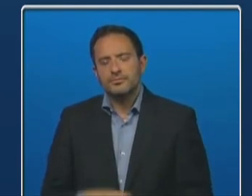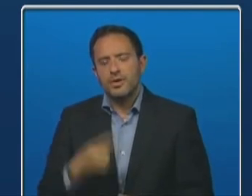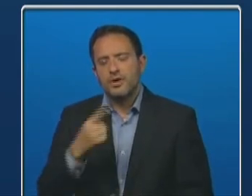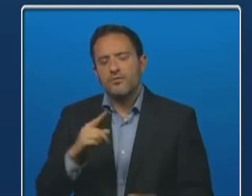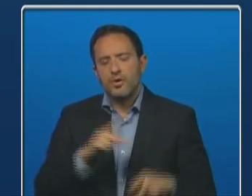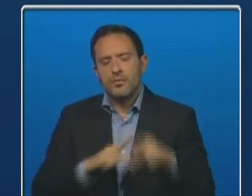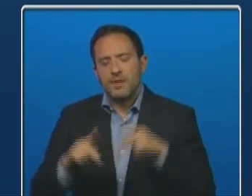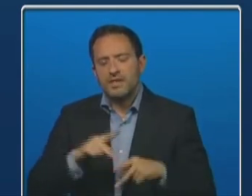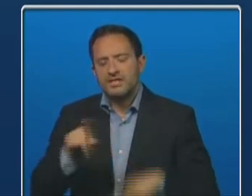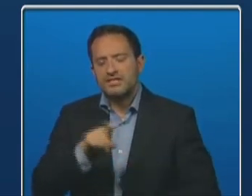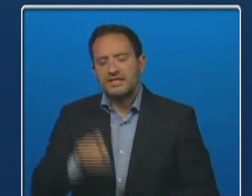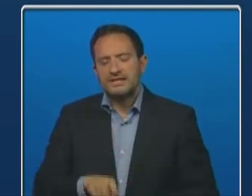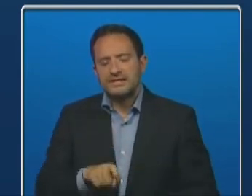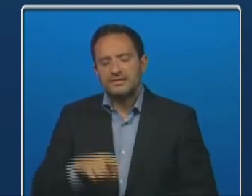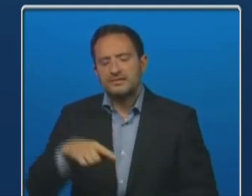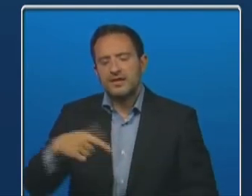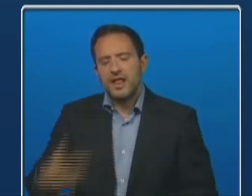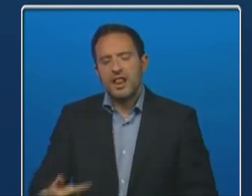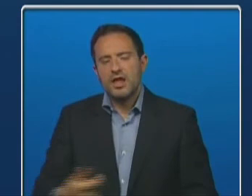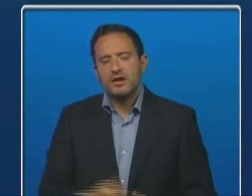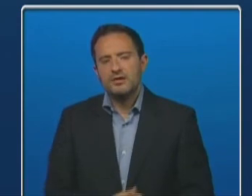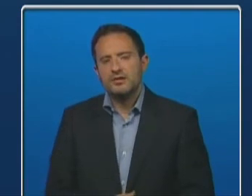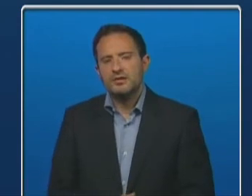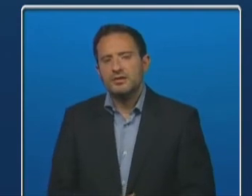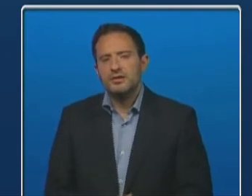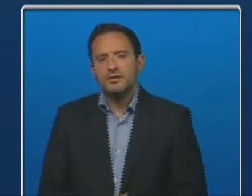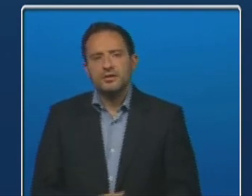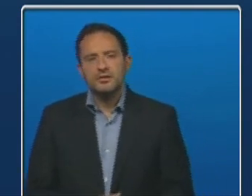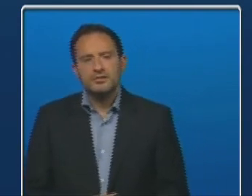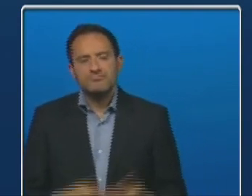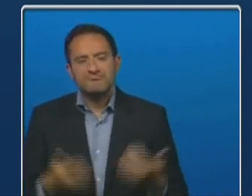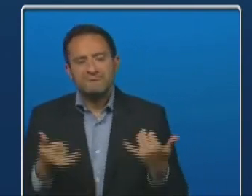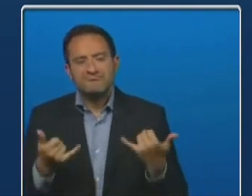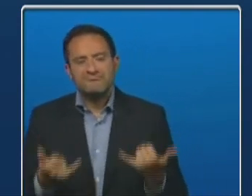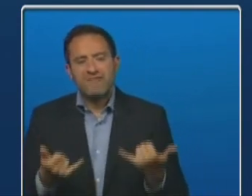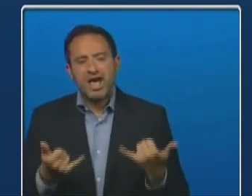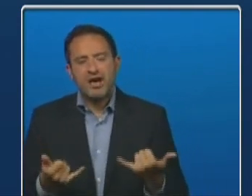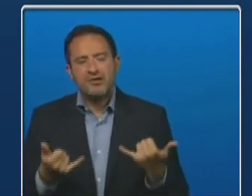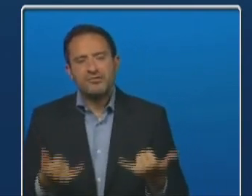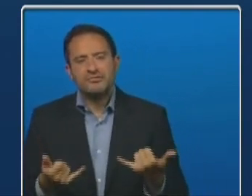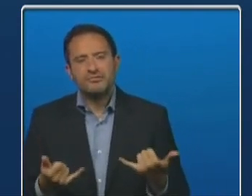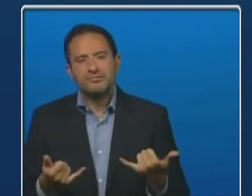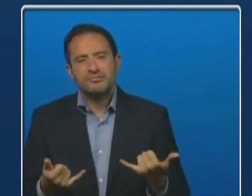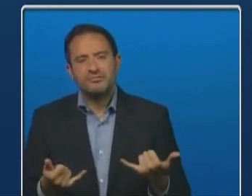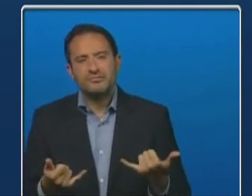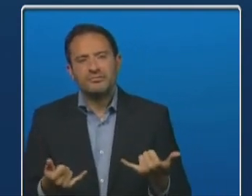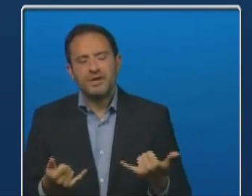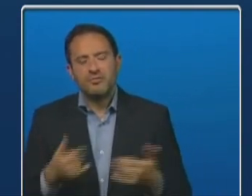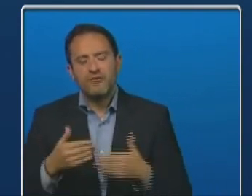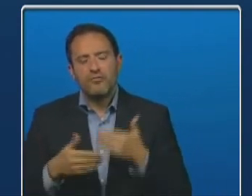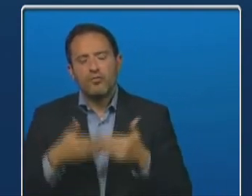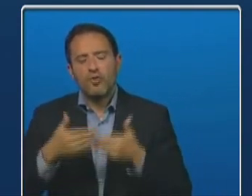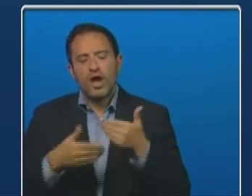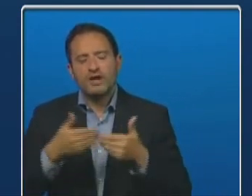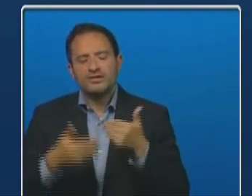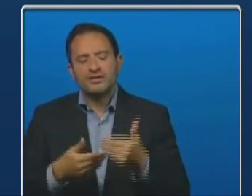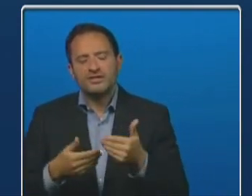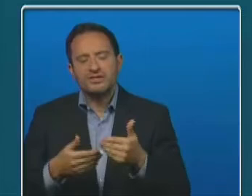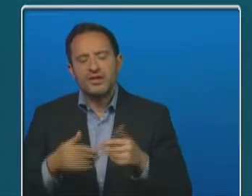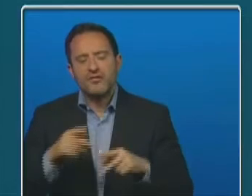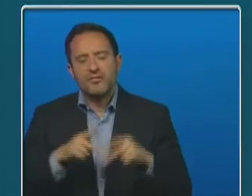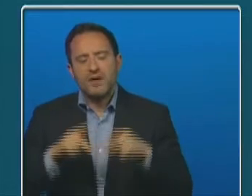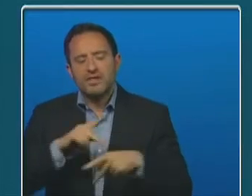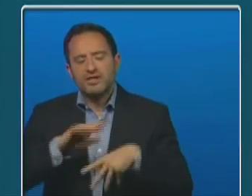Texas. Hi there. So at this point, we have processed